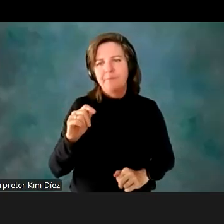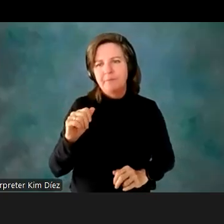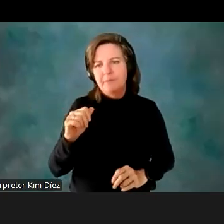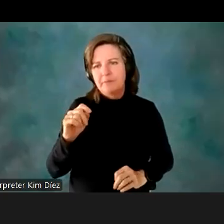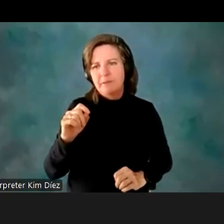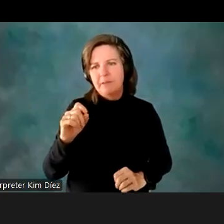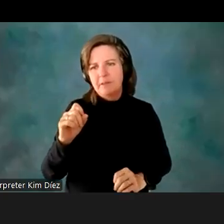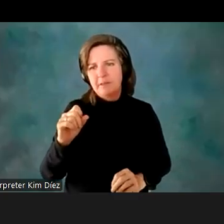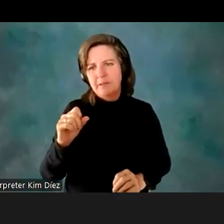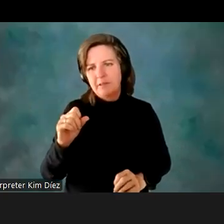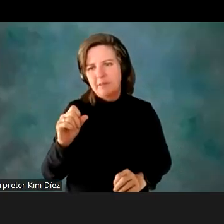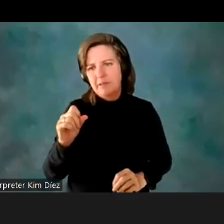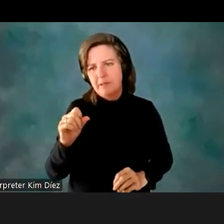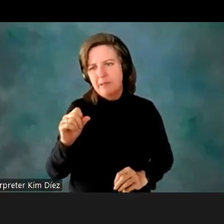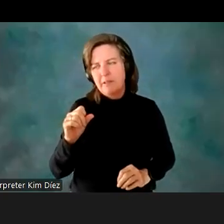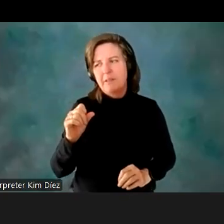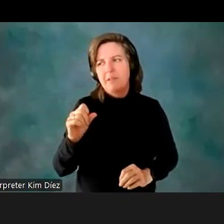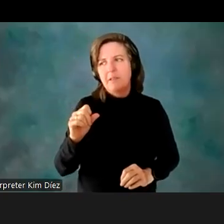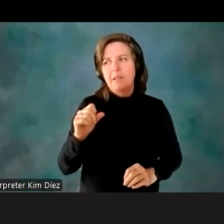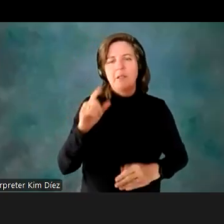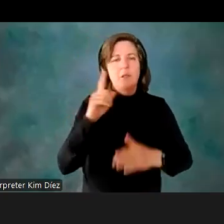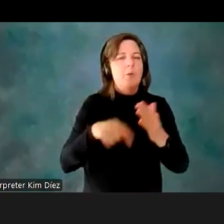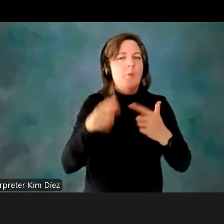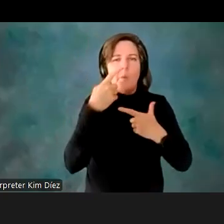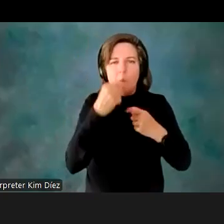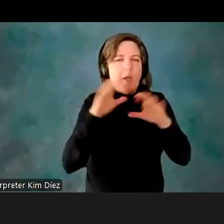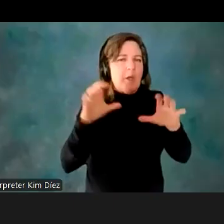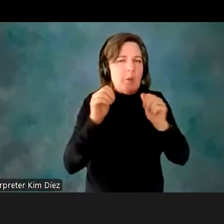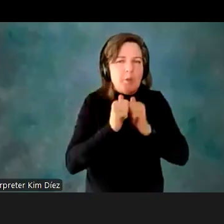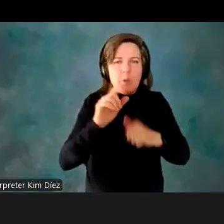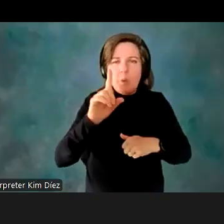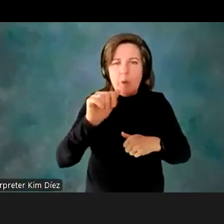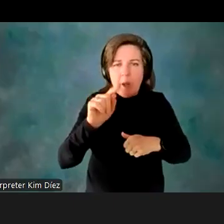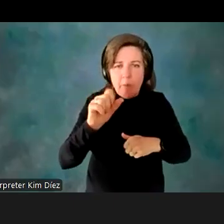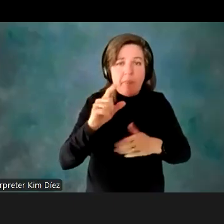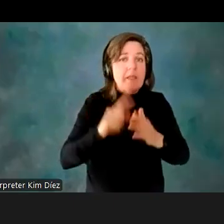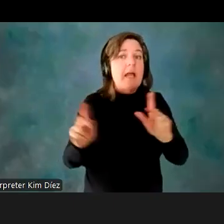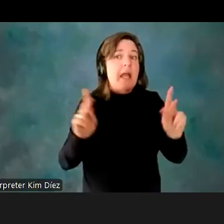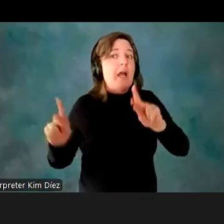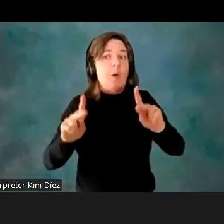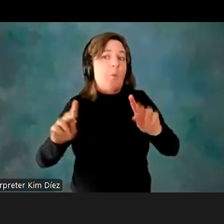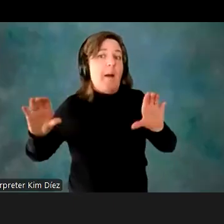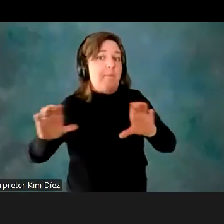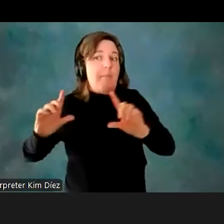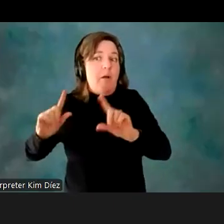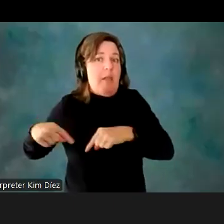what you're interested in doing with the data, what people have been doing with it in terms of research